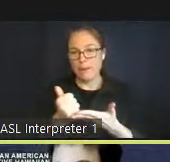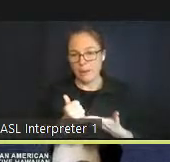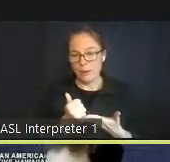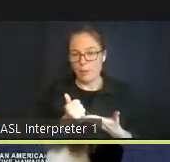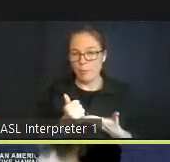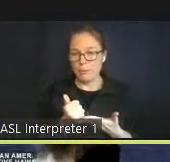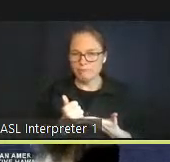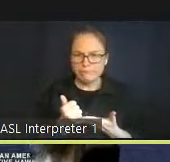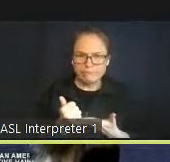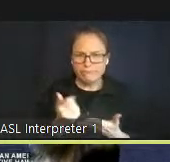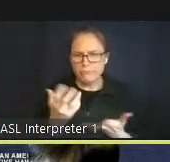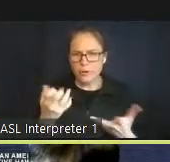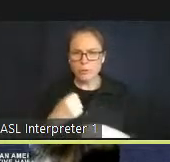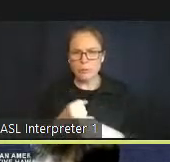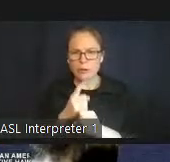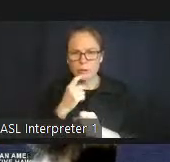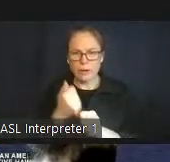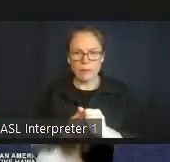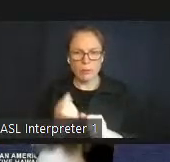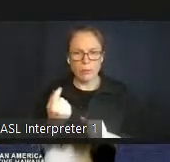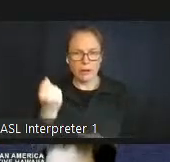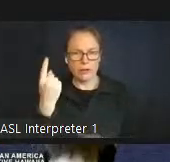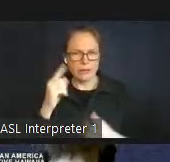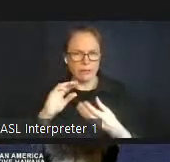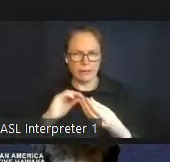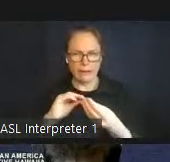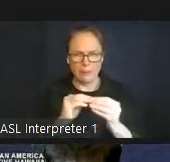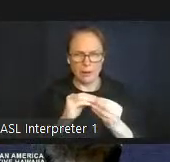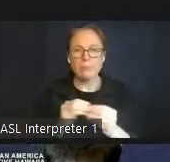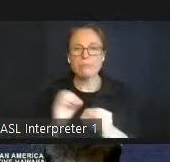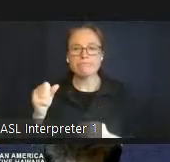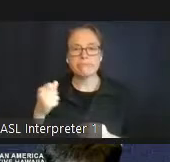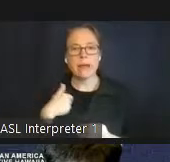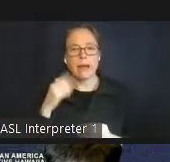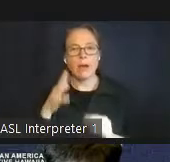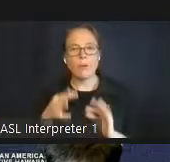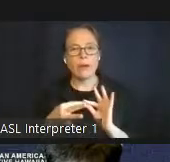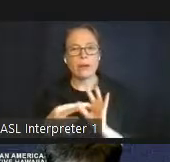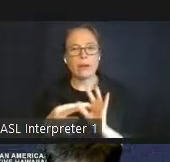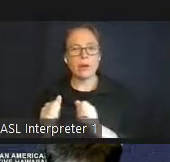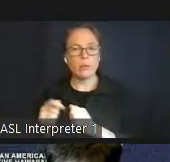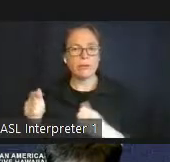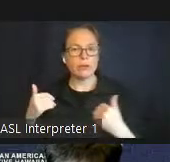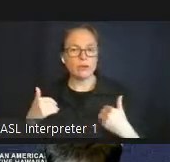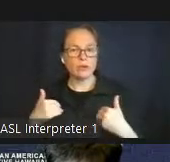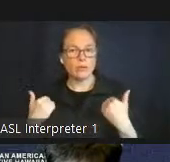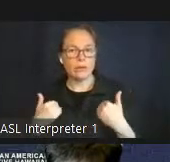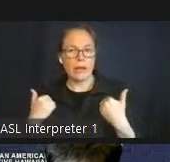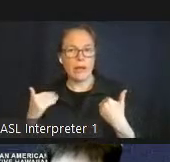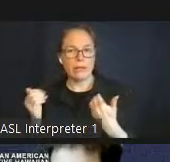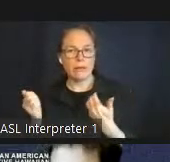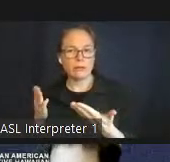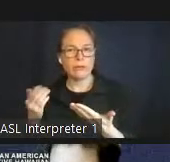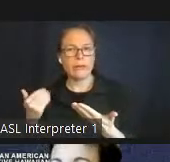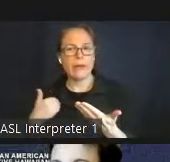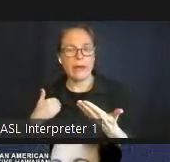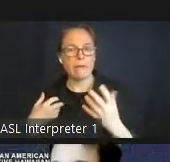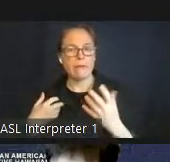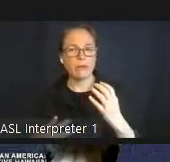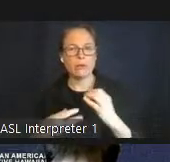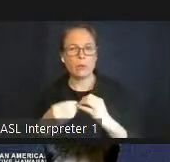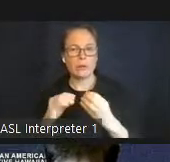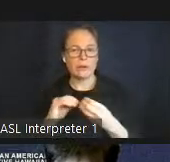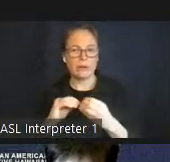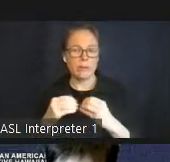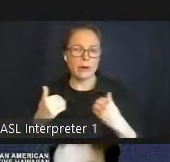understand those demographics. Yeah, we can connect. I'll connect with juvenile, and they have the demographic on the total amount, youth population, and then the